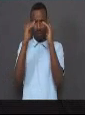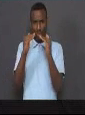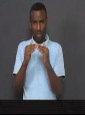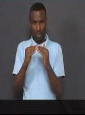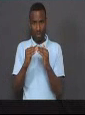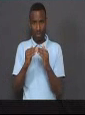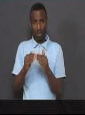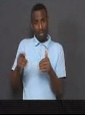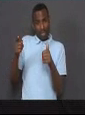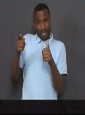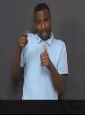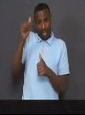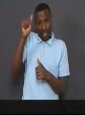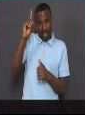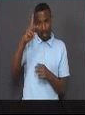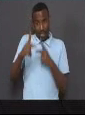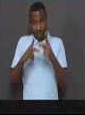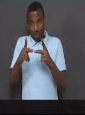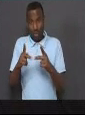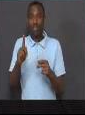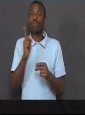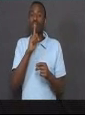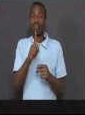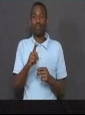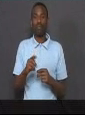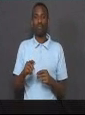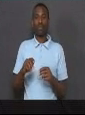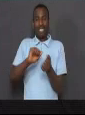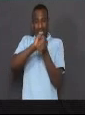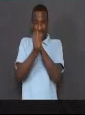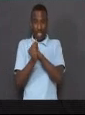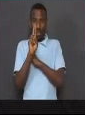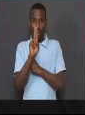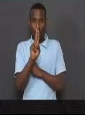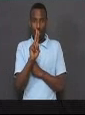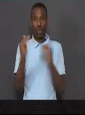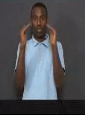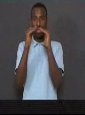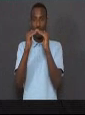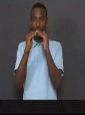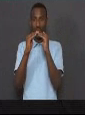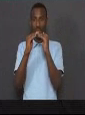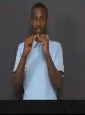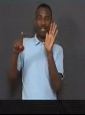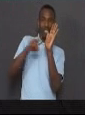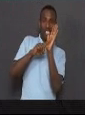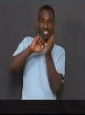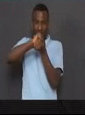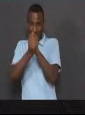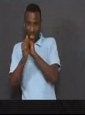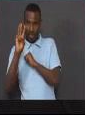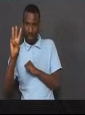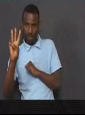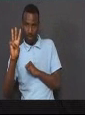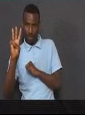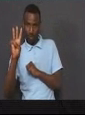for the adiabatic process is delta U equals negative